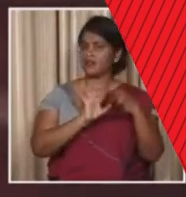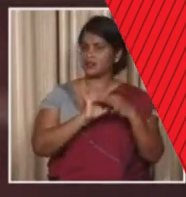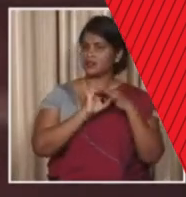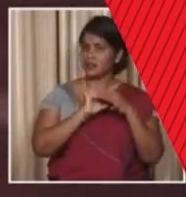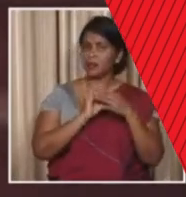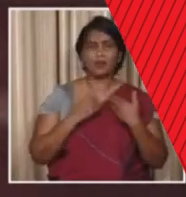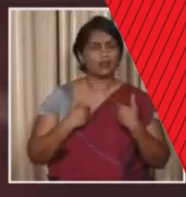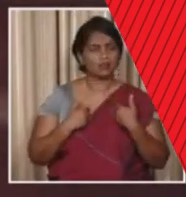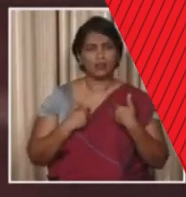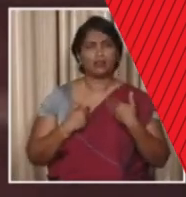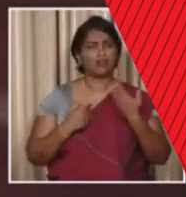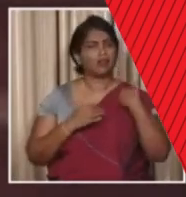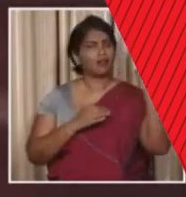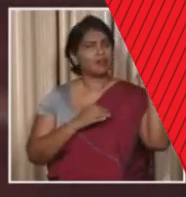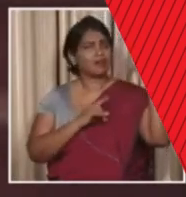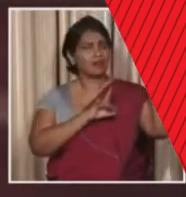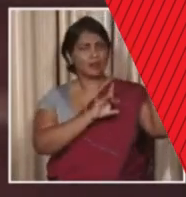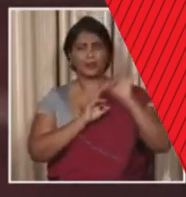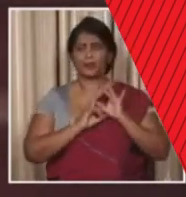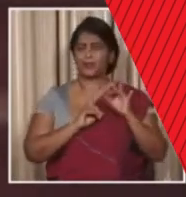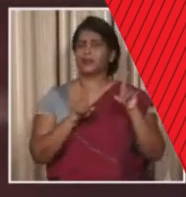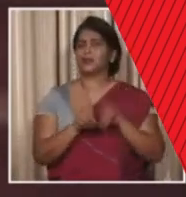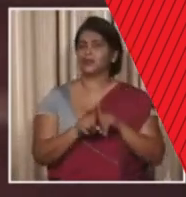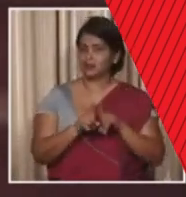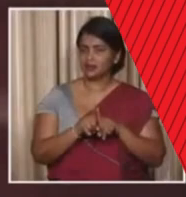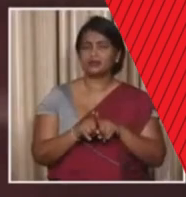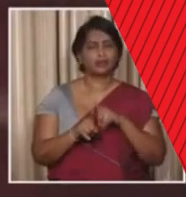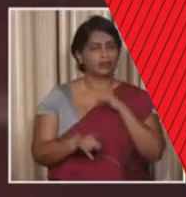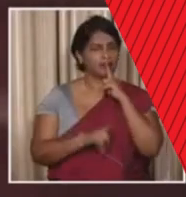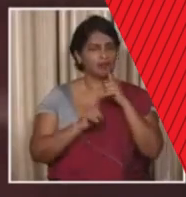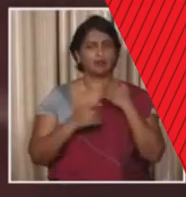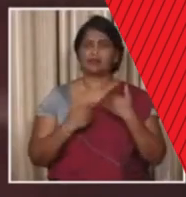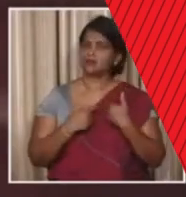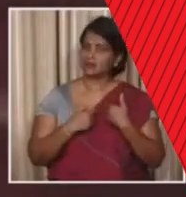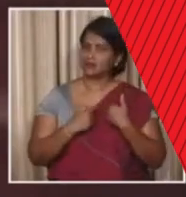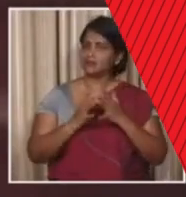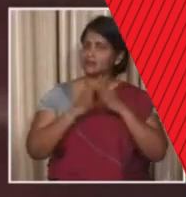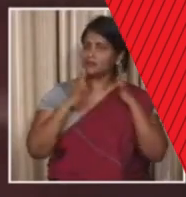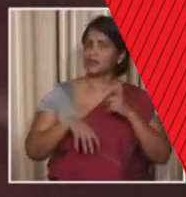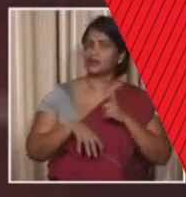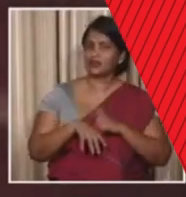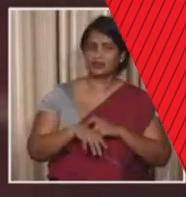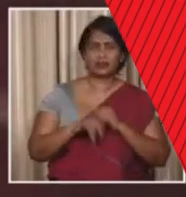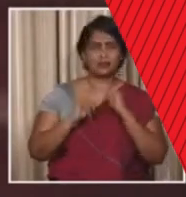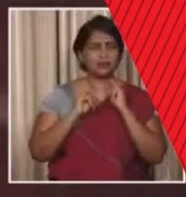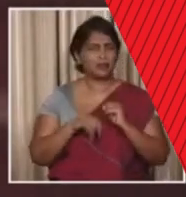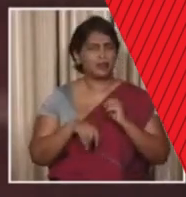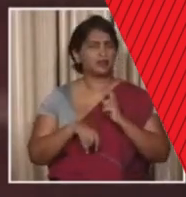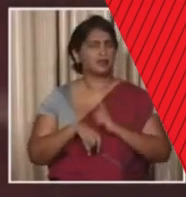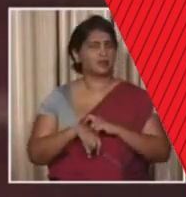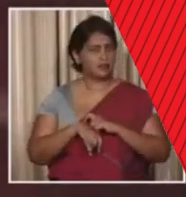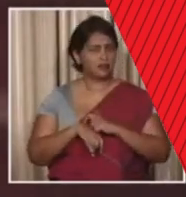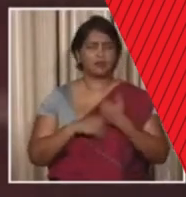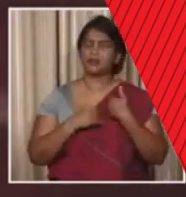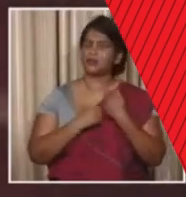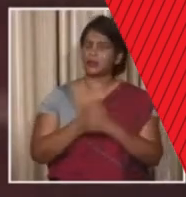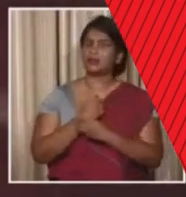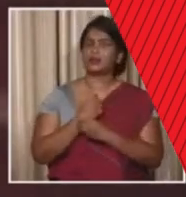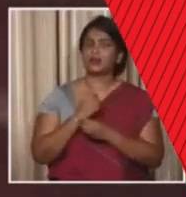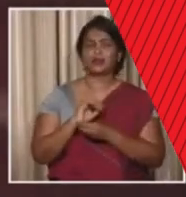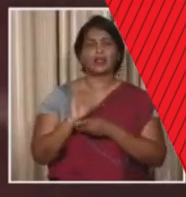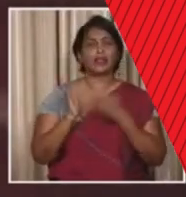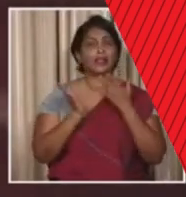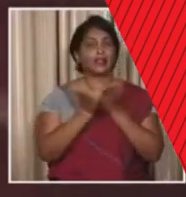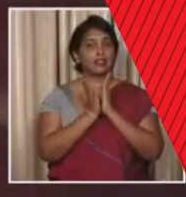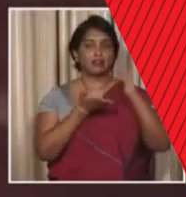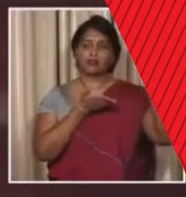brothers, whenever we are at a bad point, Amaru Ratlaina Tanakadi, India has always supported us. India has